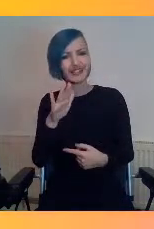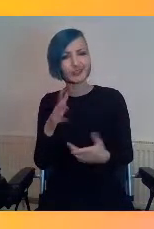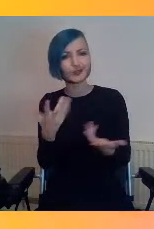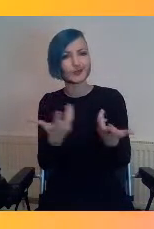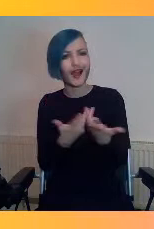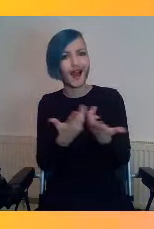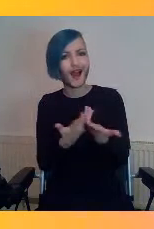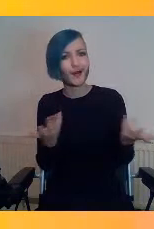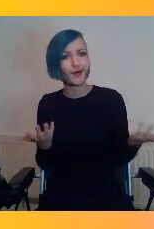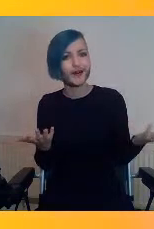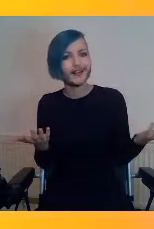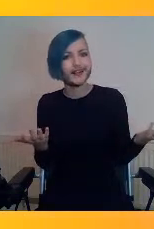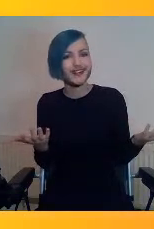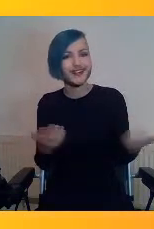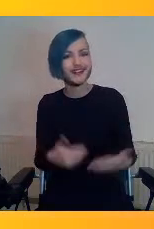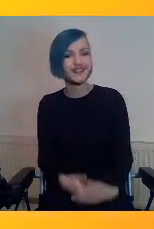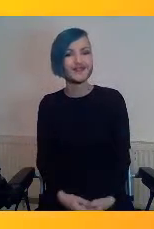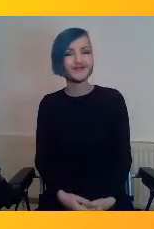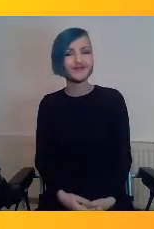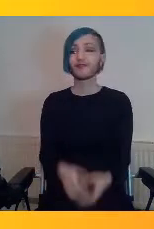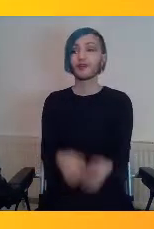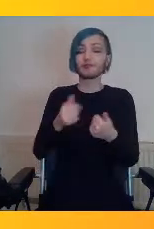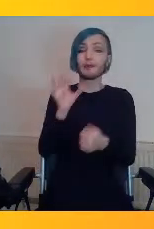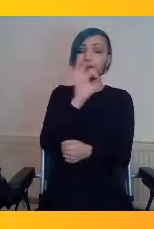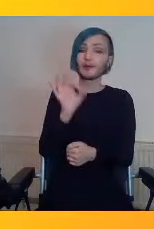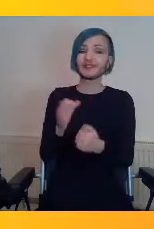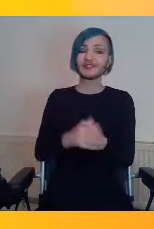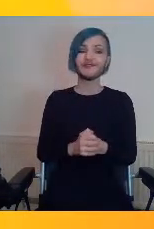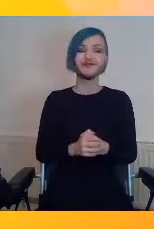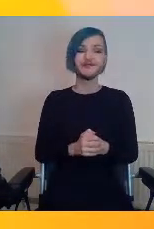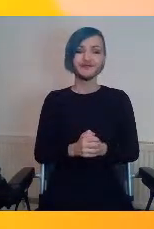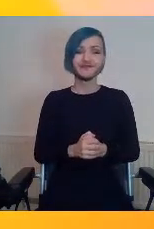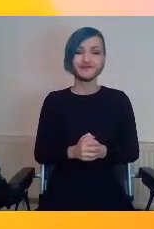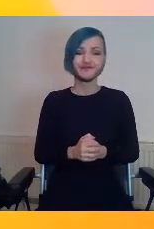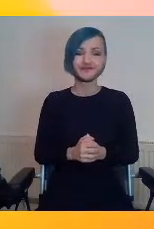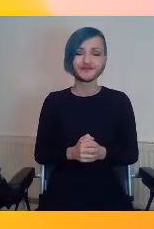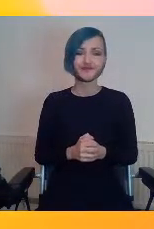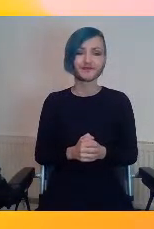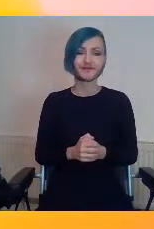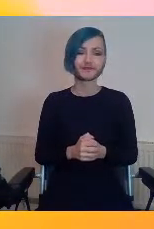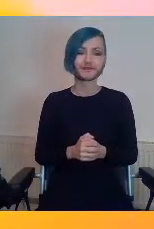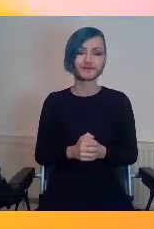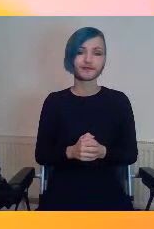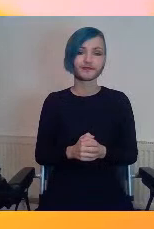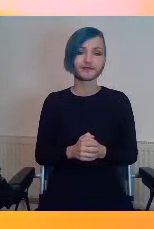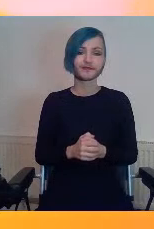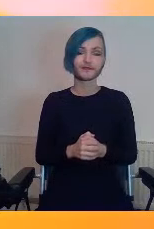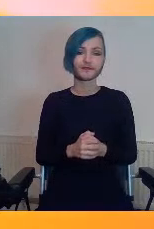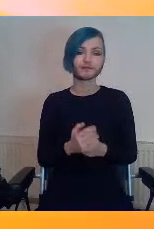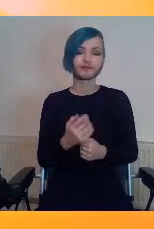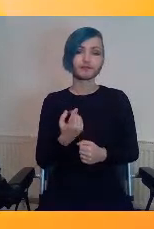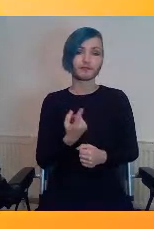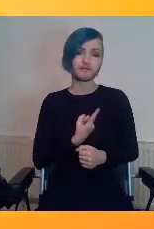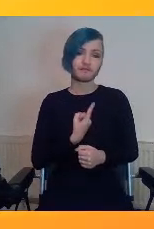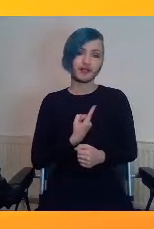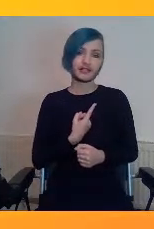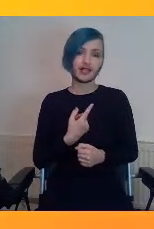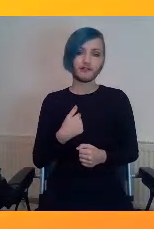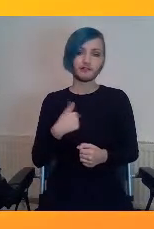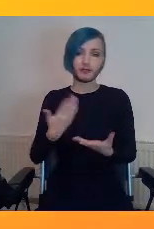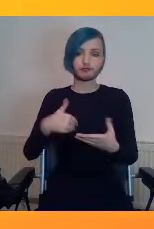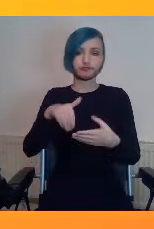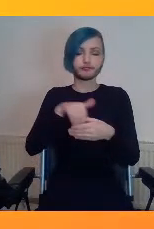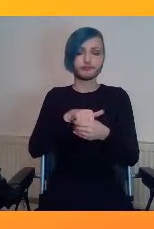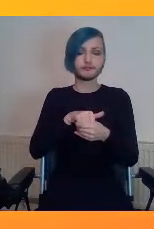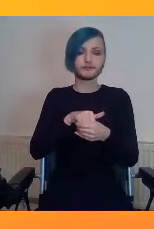Yeah, good question. I was like, I participated in the Revolution of Dignity